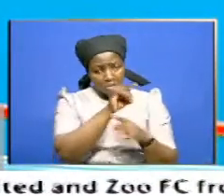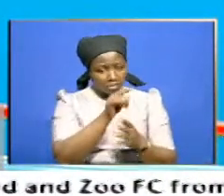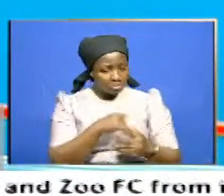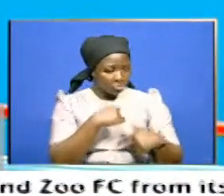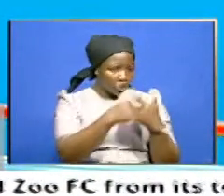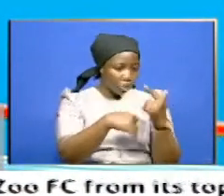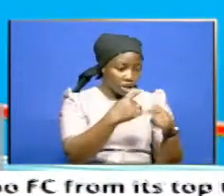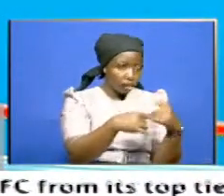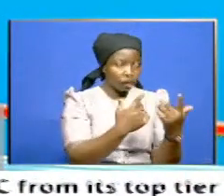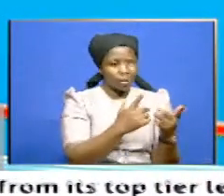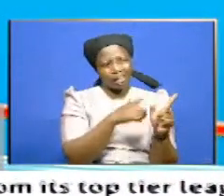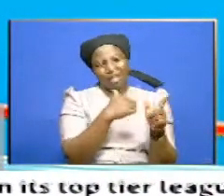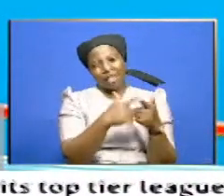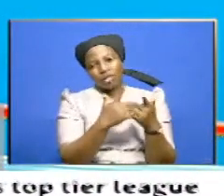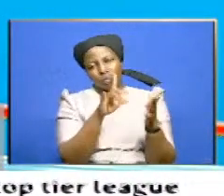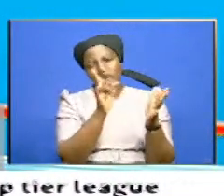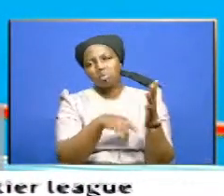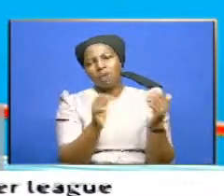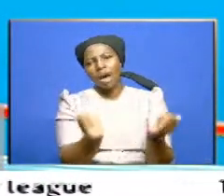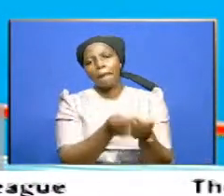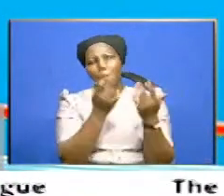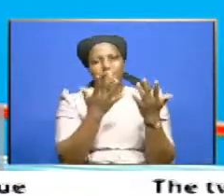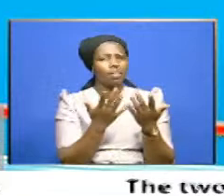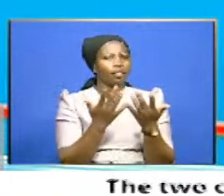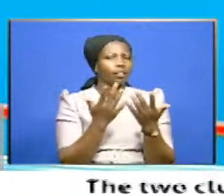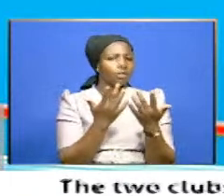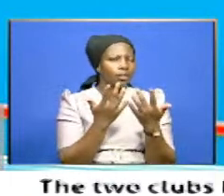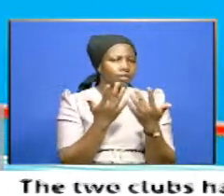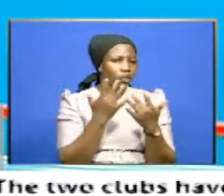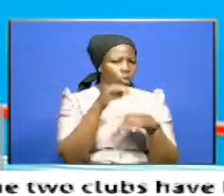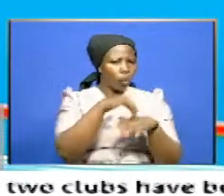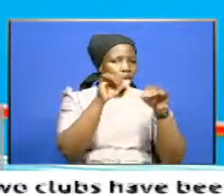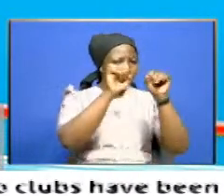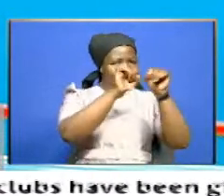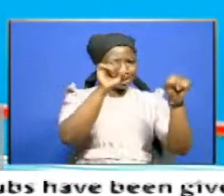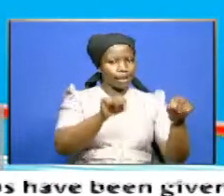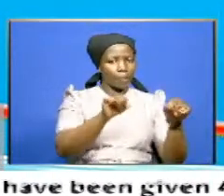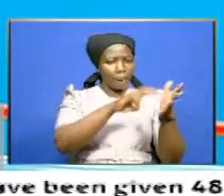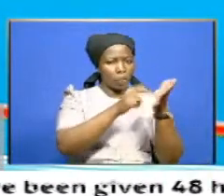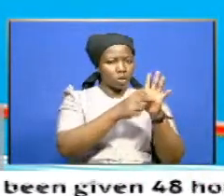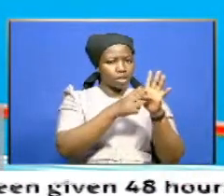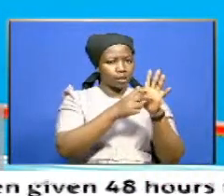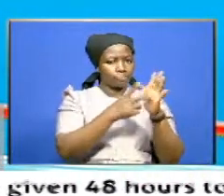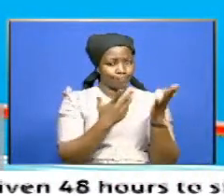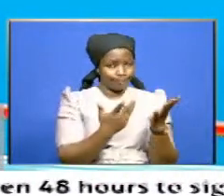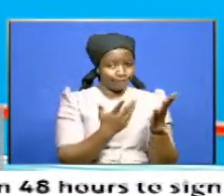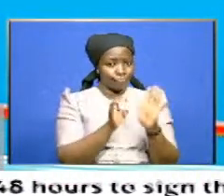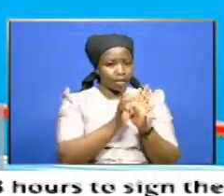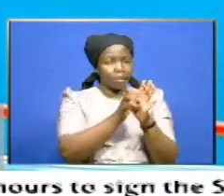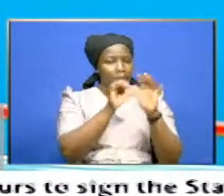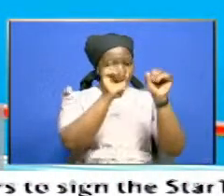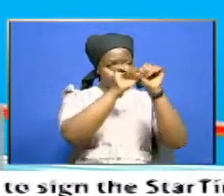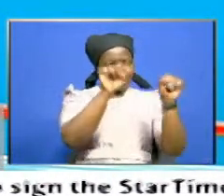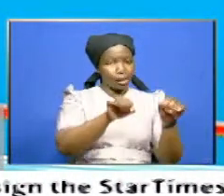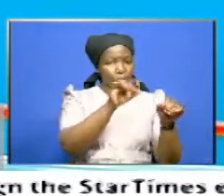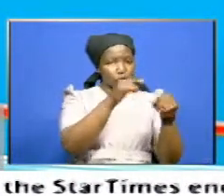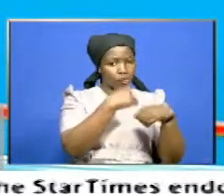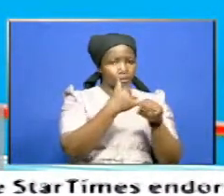continues, what will become of systems, of projects, you know, like the system that you have put in